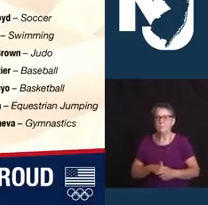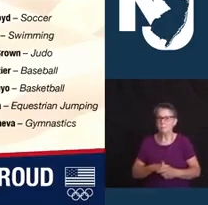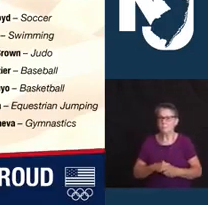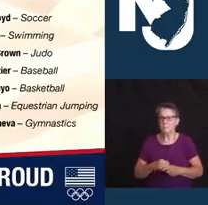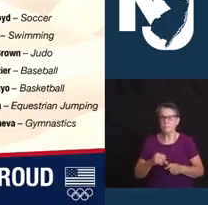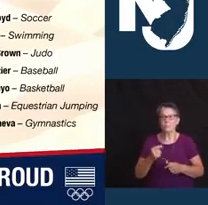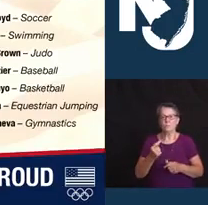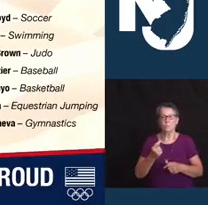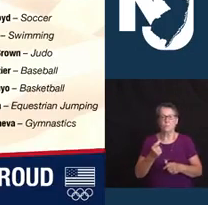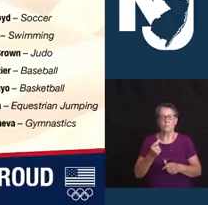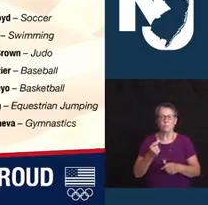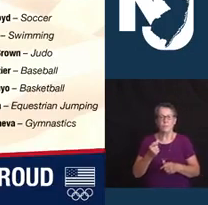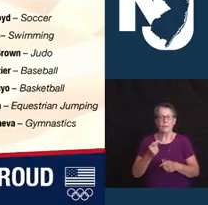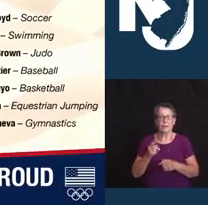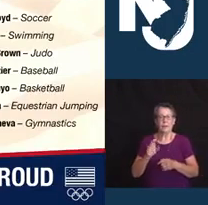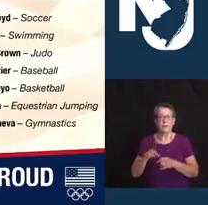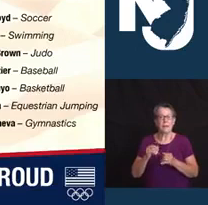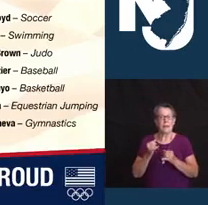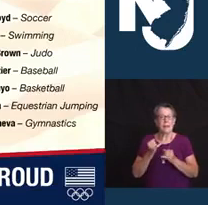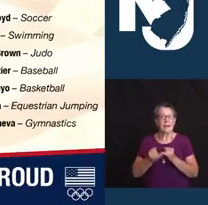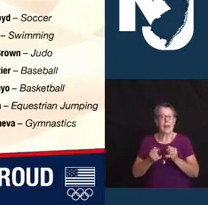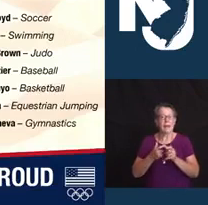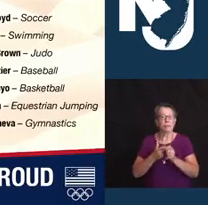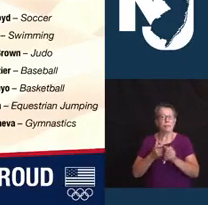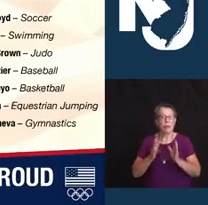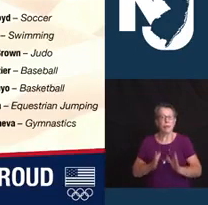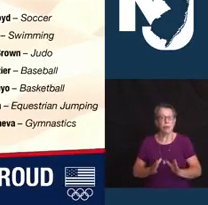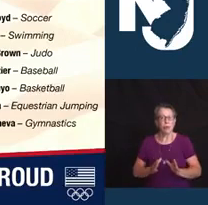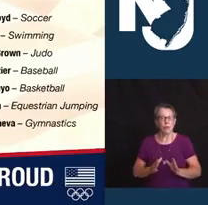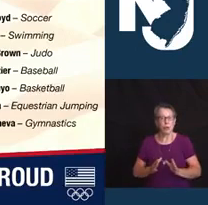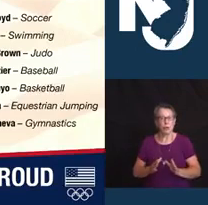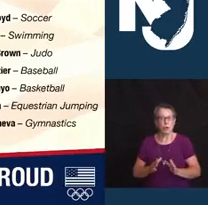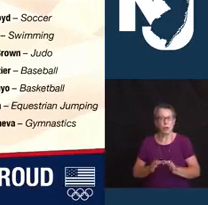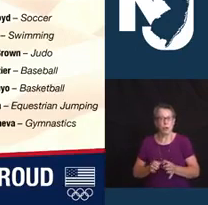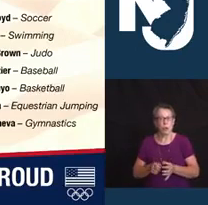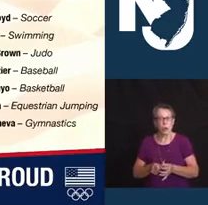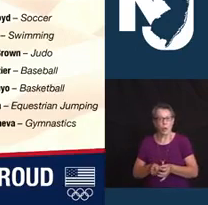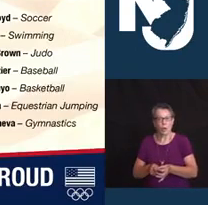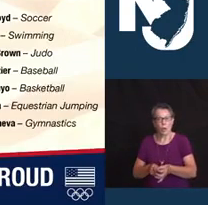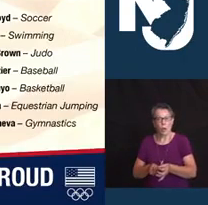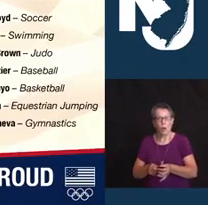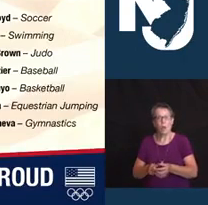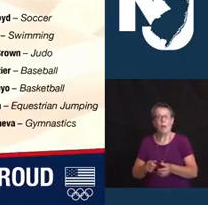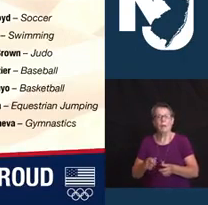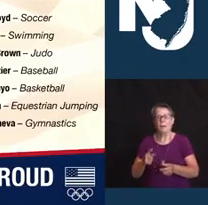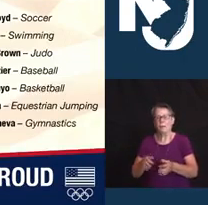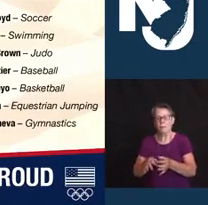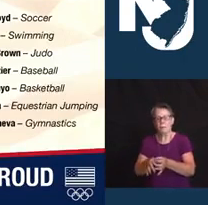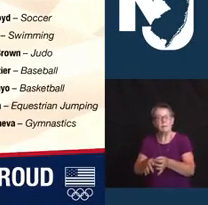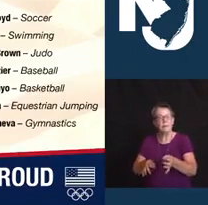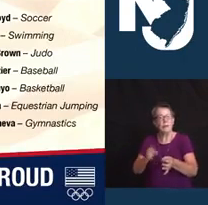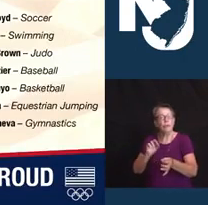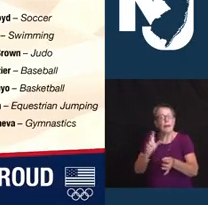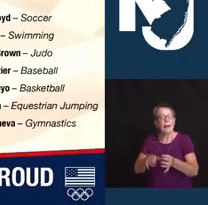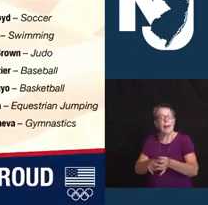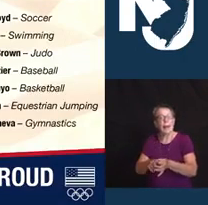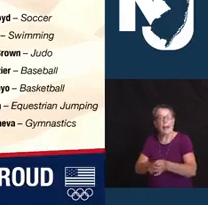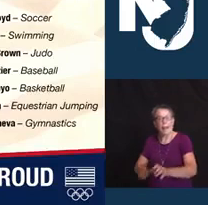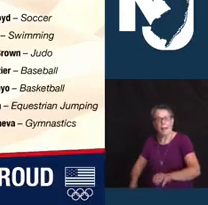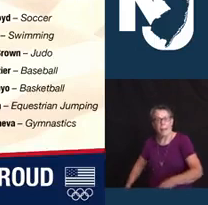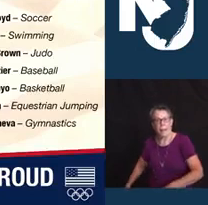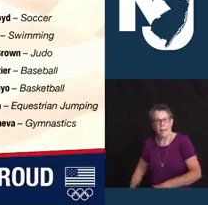ever to hand off the baton to the legendary Allison Felix. And Athing's closing lap in a